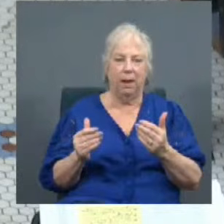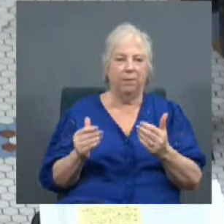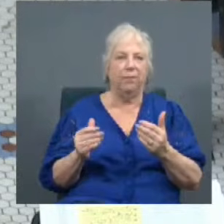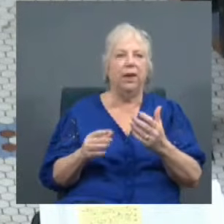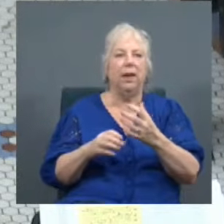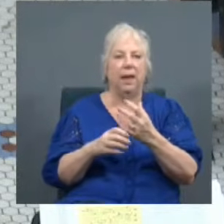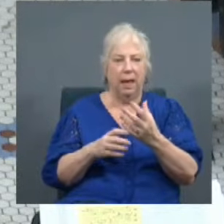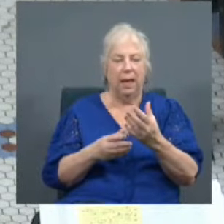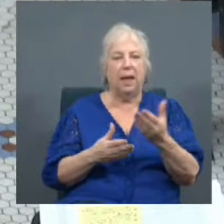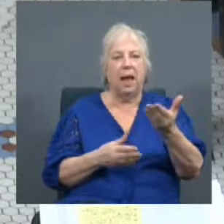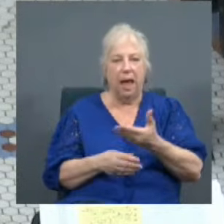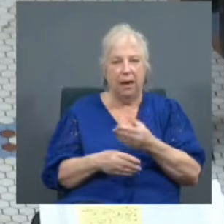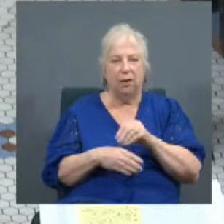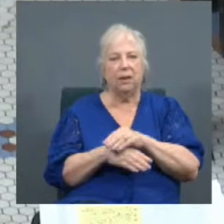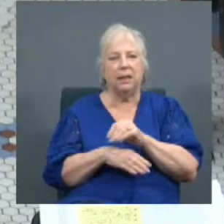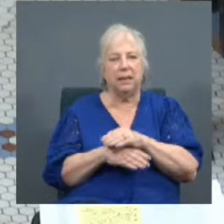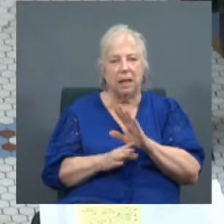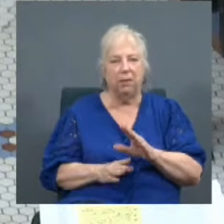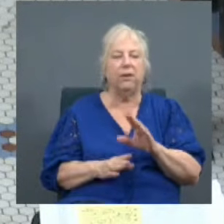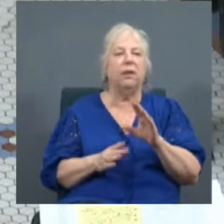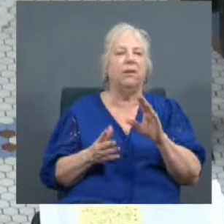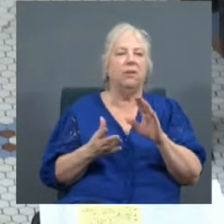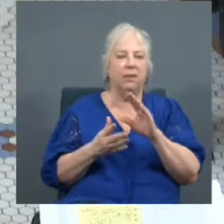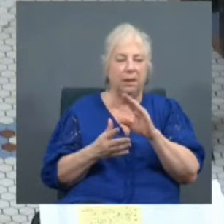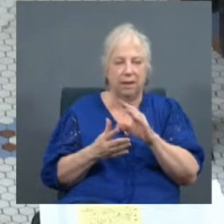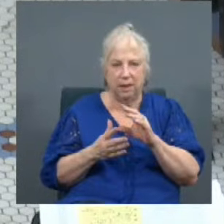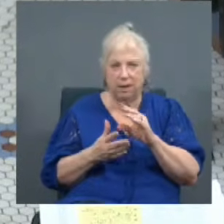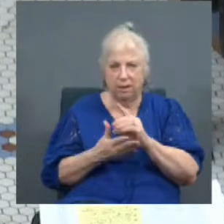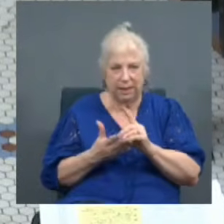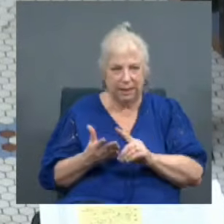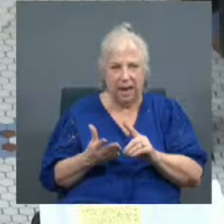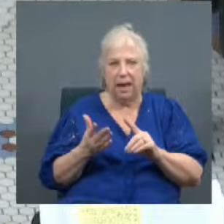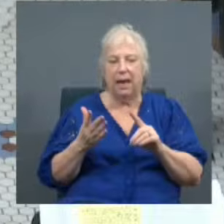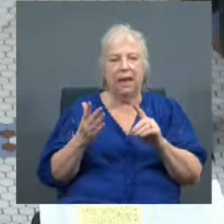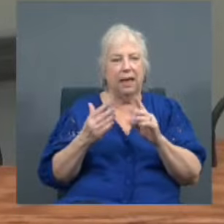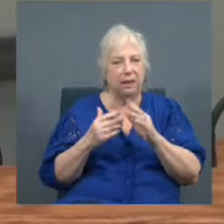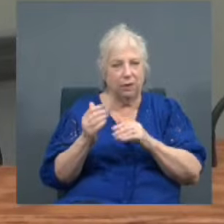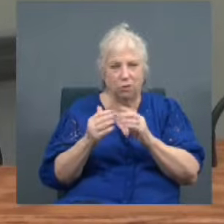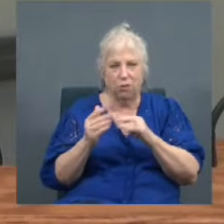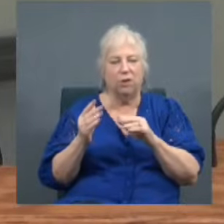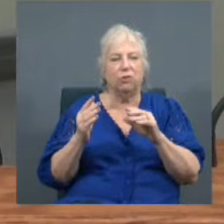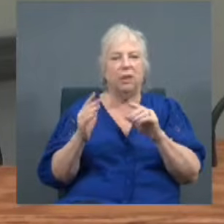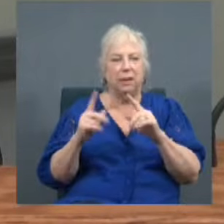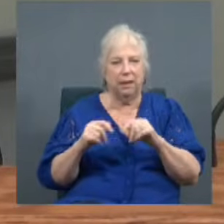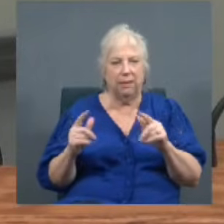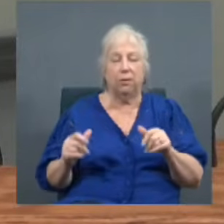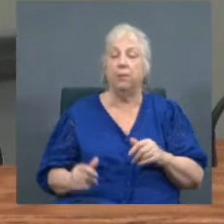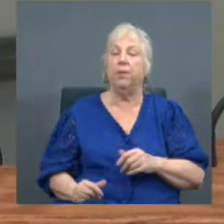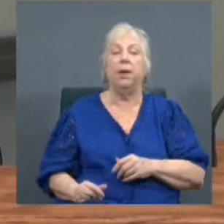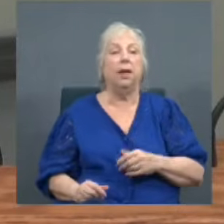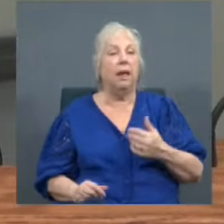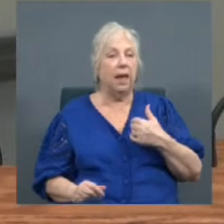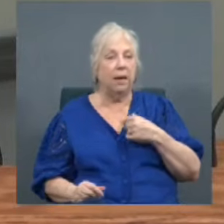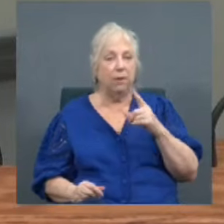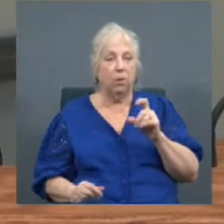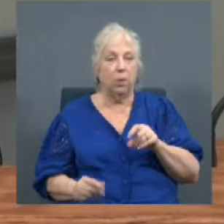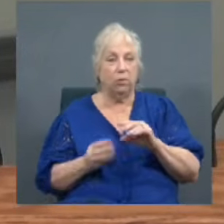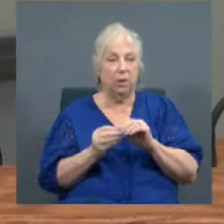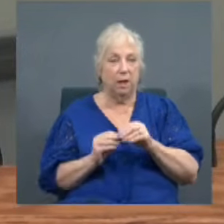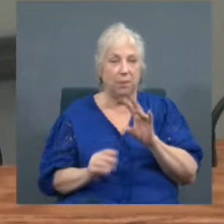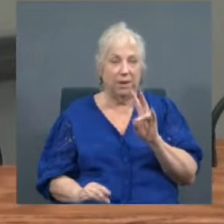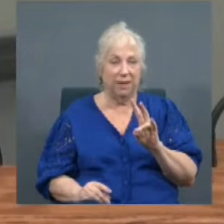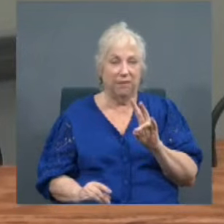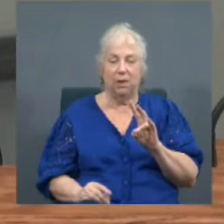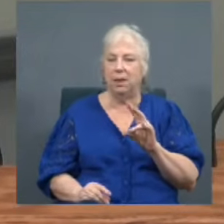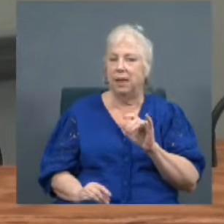get consultants on board, get it designed and constructed. Okay, I have a question on 7 also. Yes, ma'am. Okay,